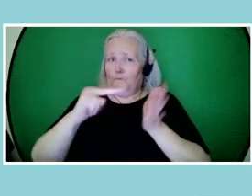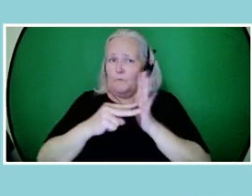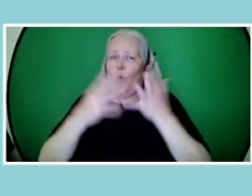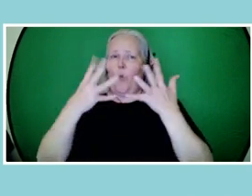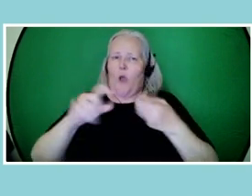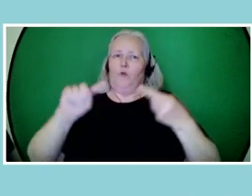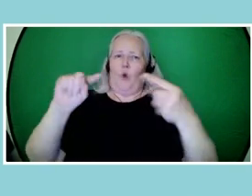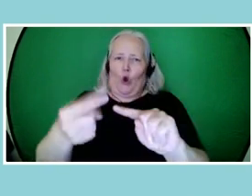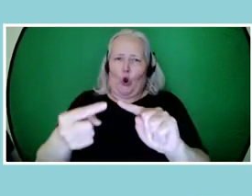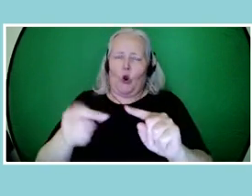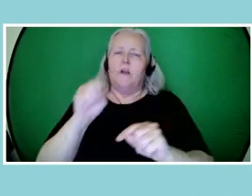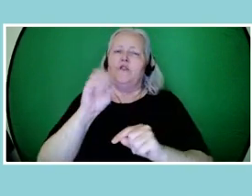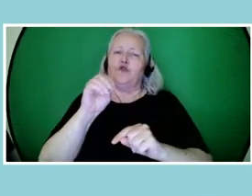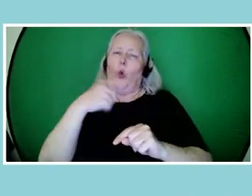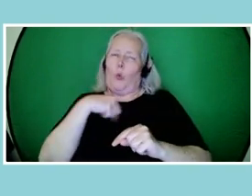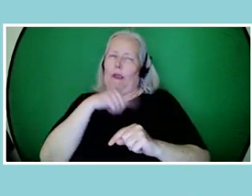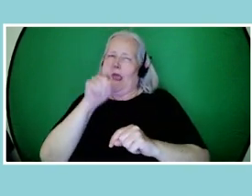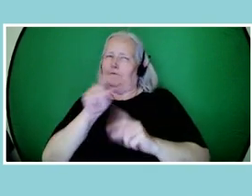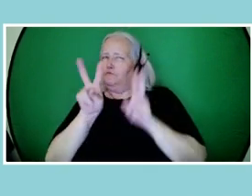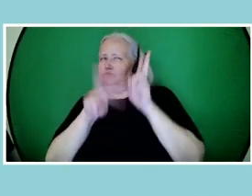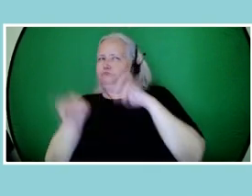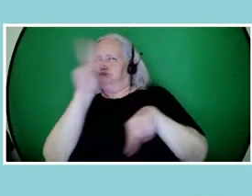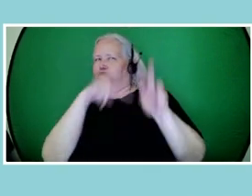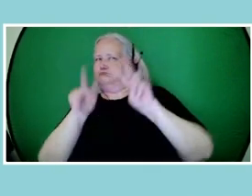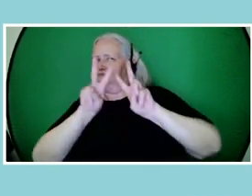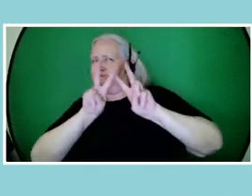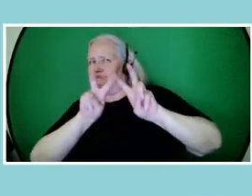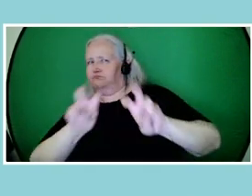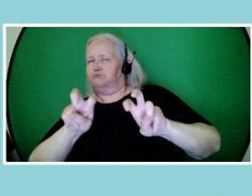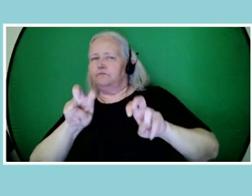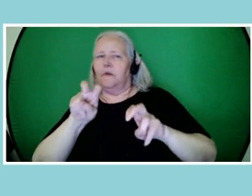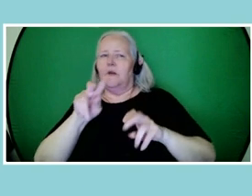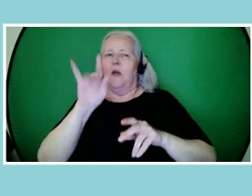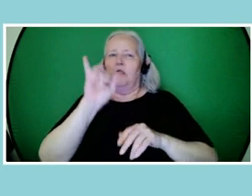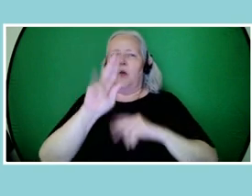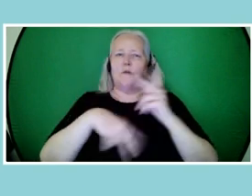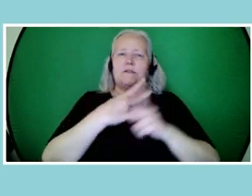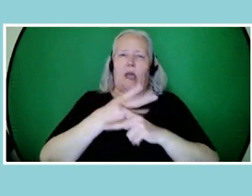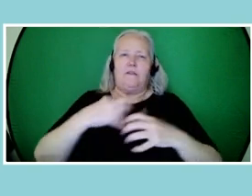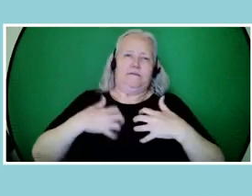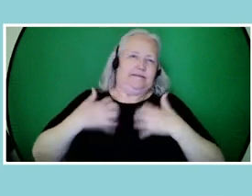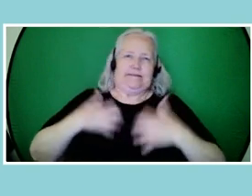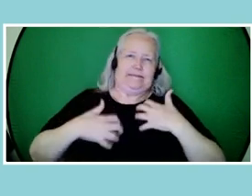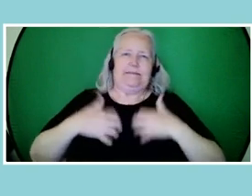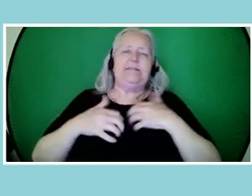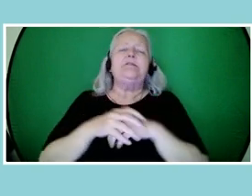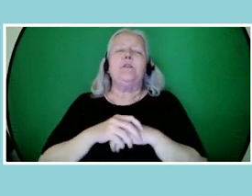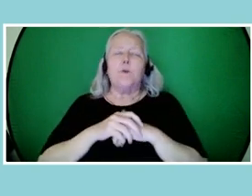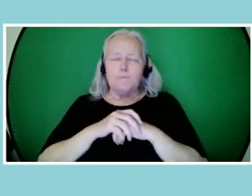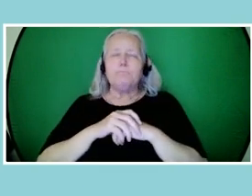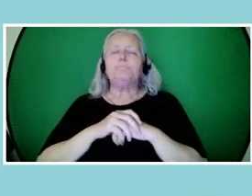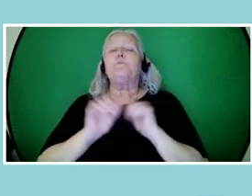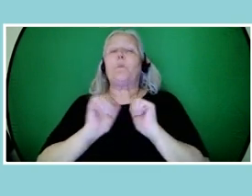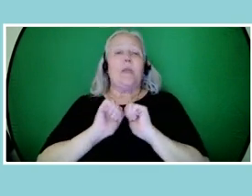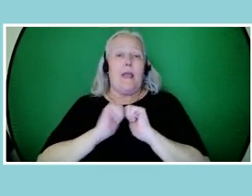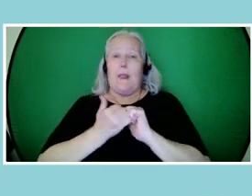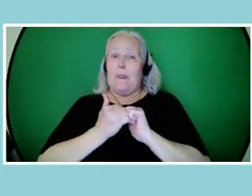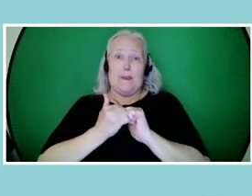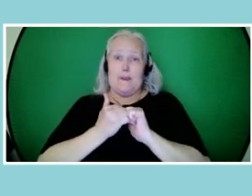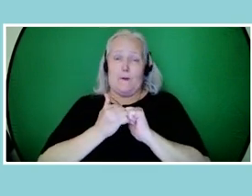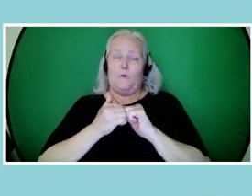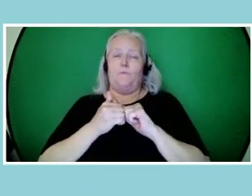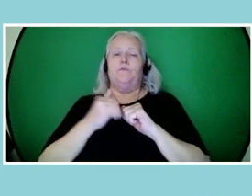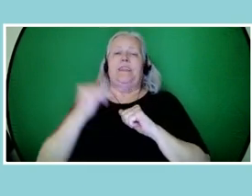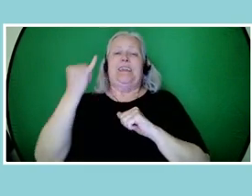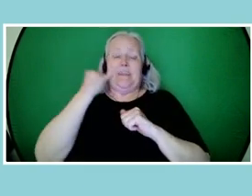assess agitators. The reason that it's important for us to assess agitators is that when we feel